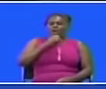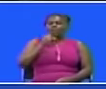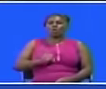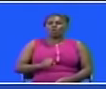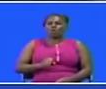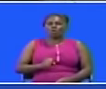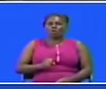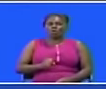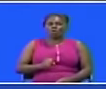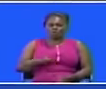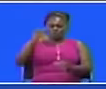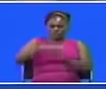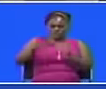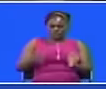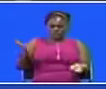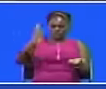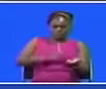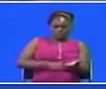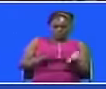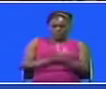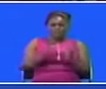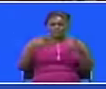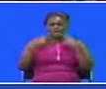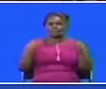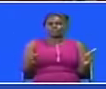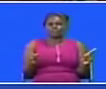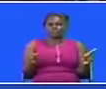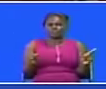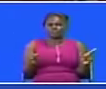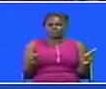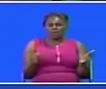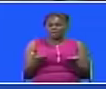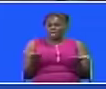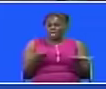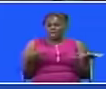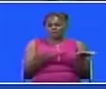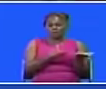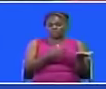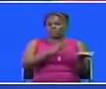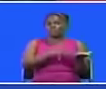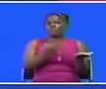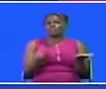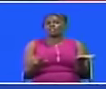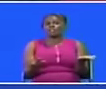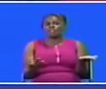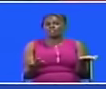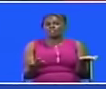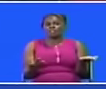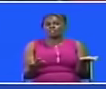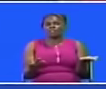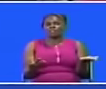voter identification and transmission of results in instances where technology fails.